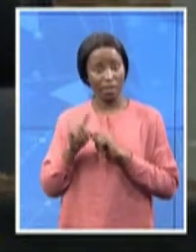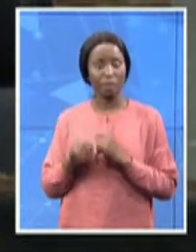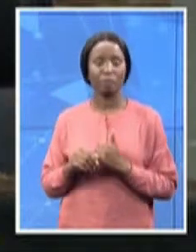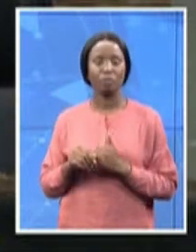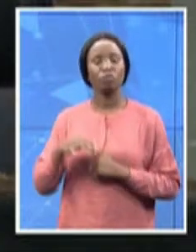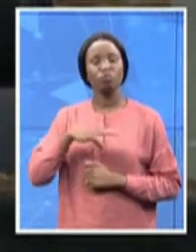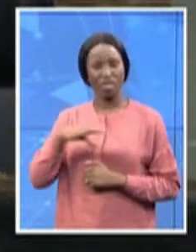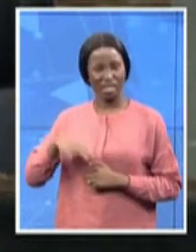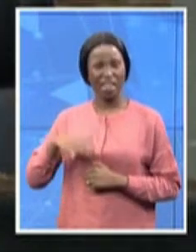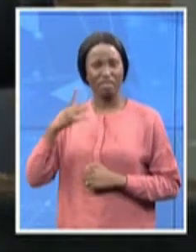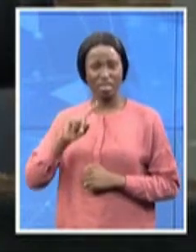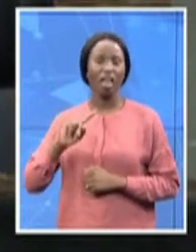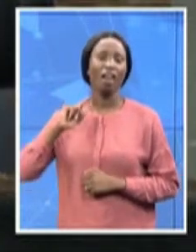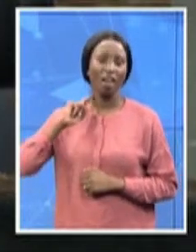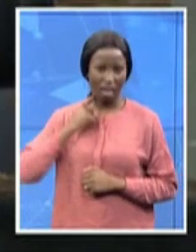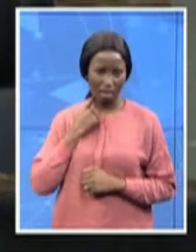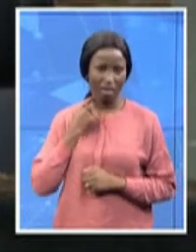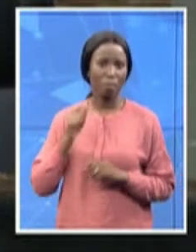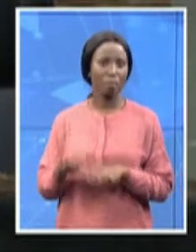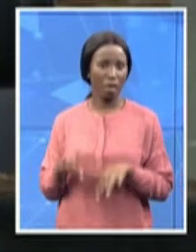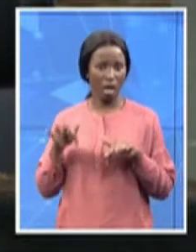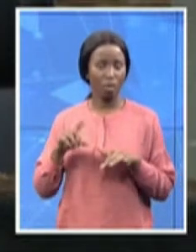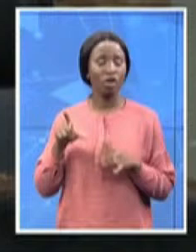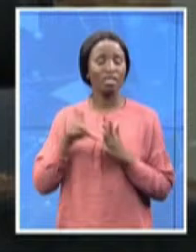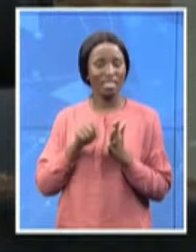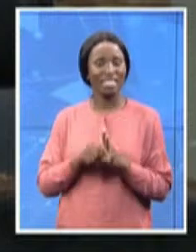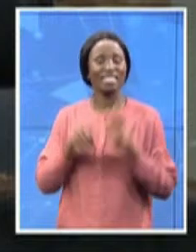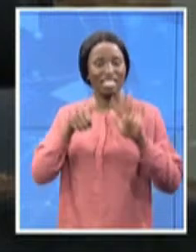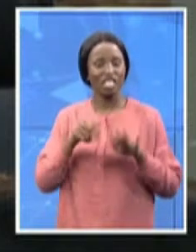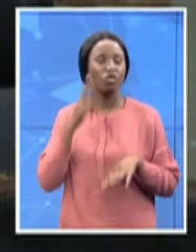November 2018.